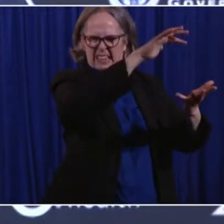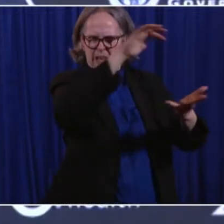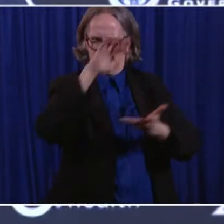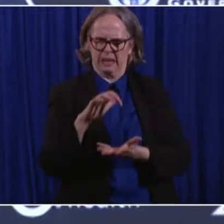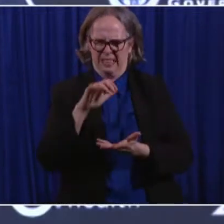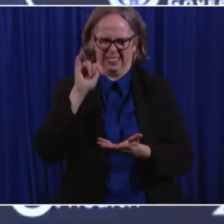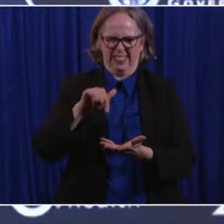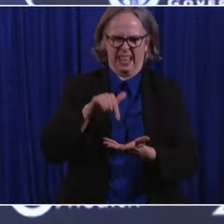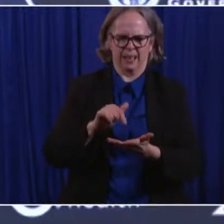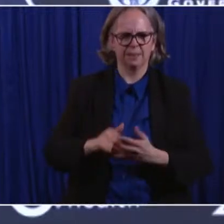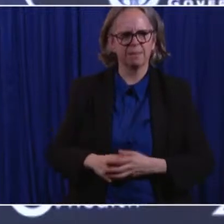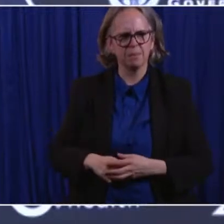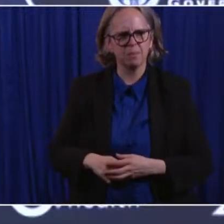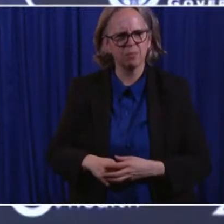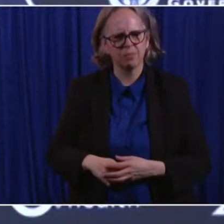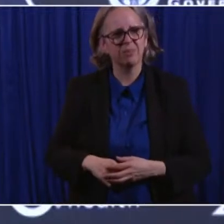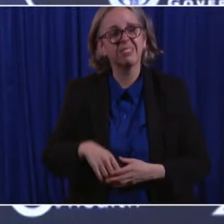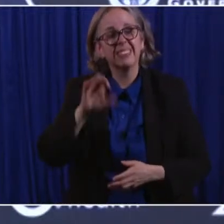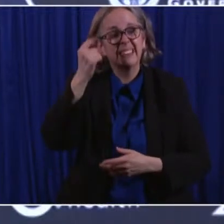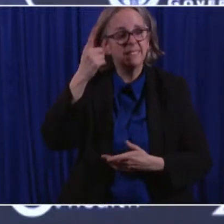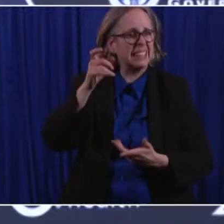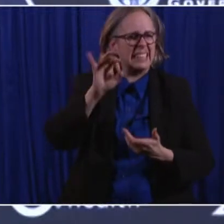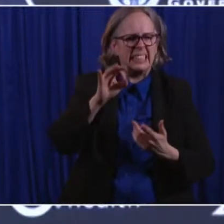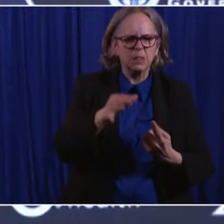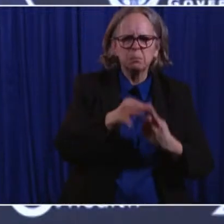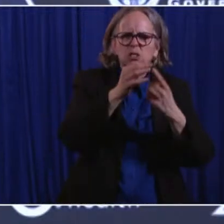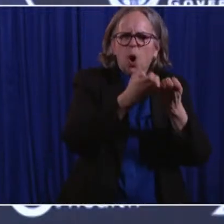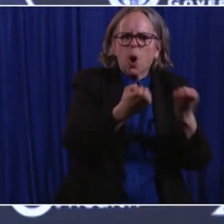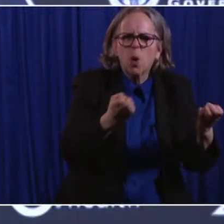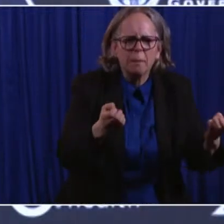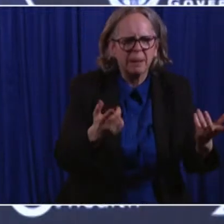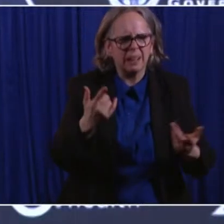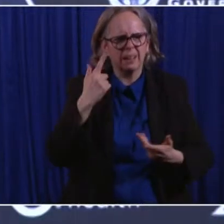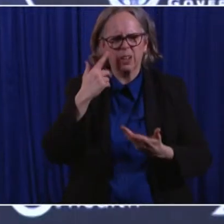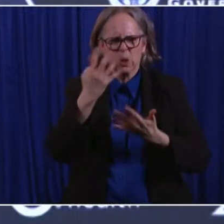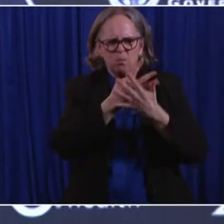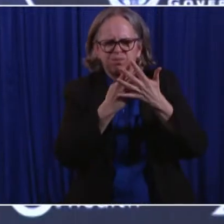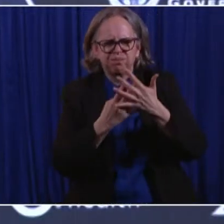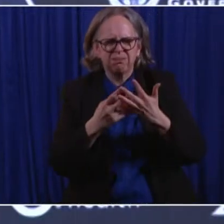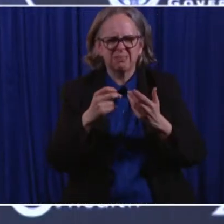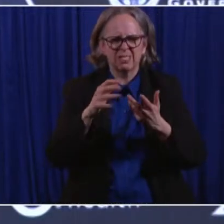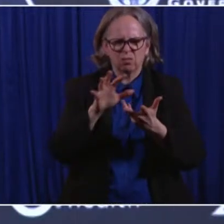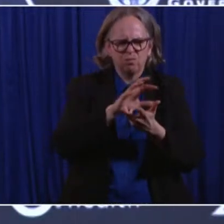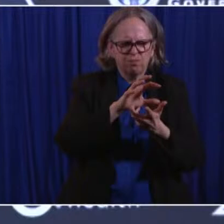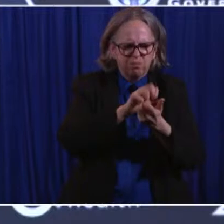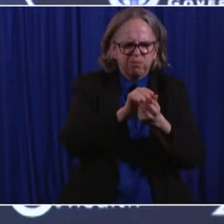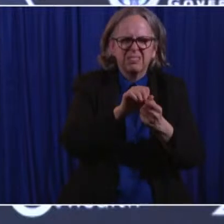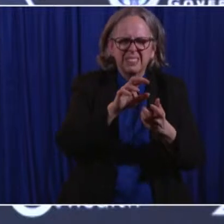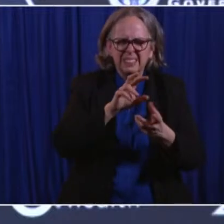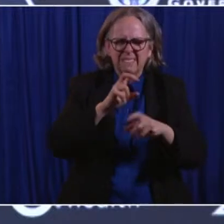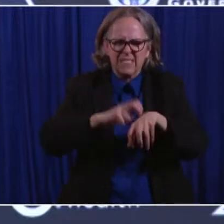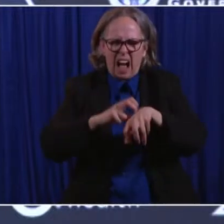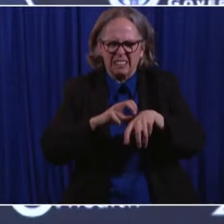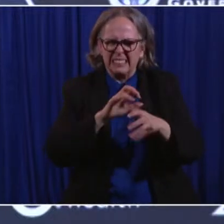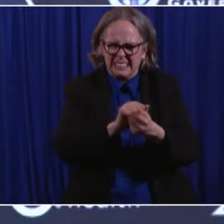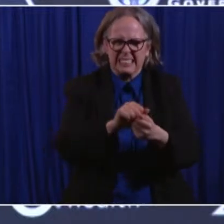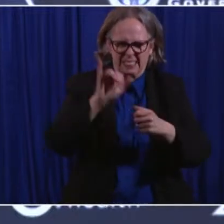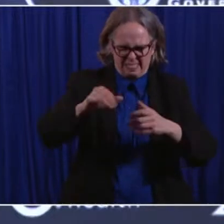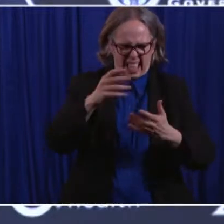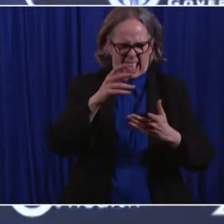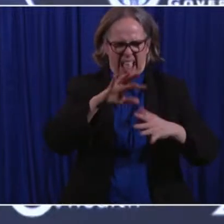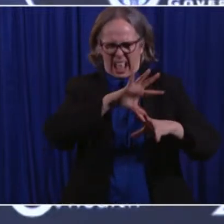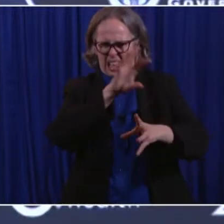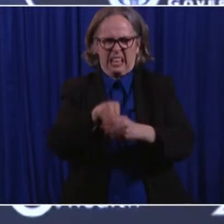designed to destroy bacteria, mold, and viruses. Launched in December, this $28 million federally